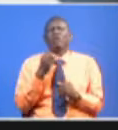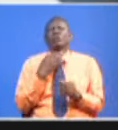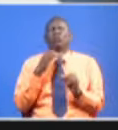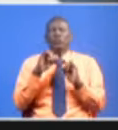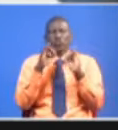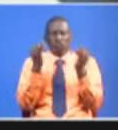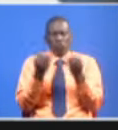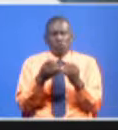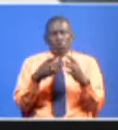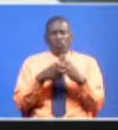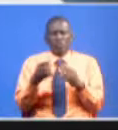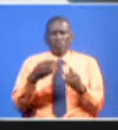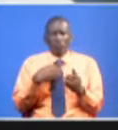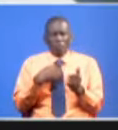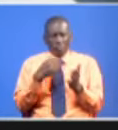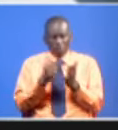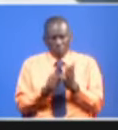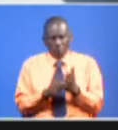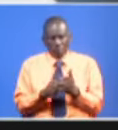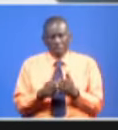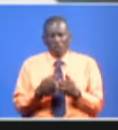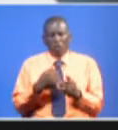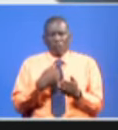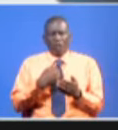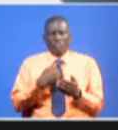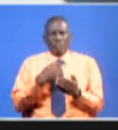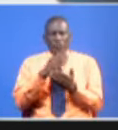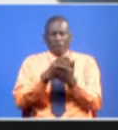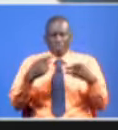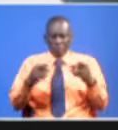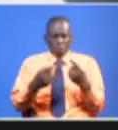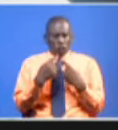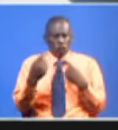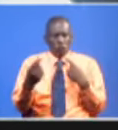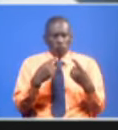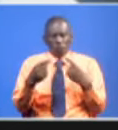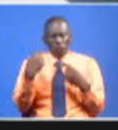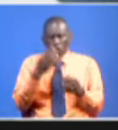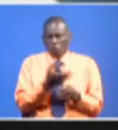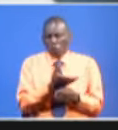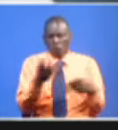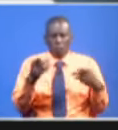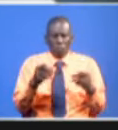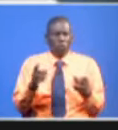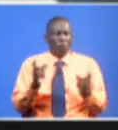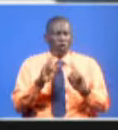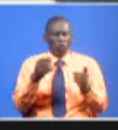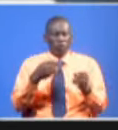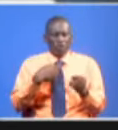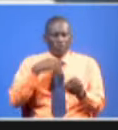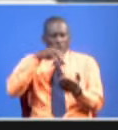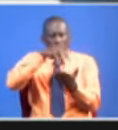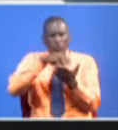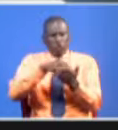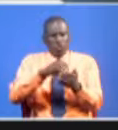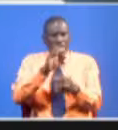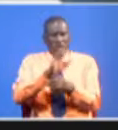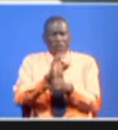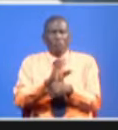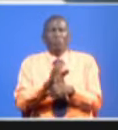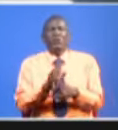we begin to have problems. Because then some people speak on behalf of those who don't even hold that position.